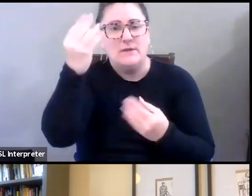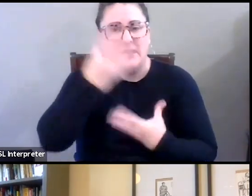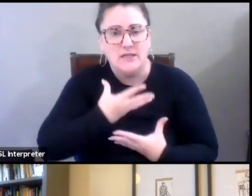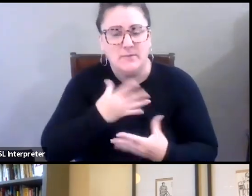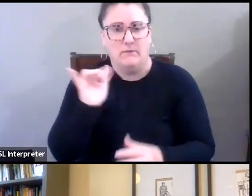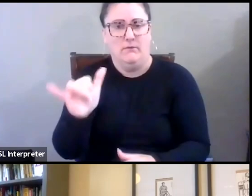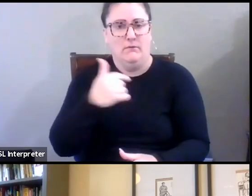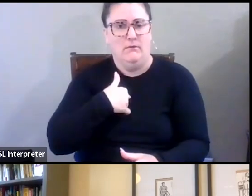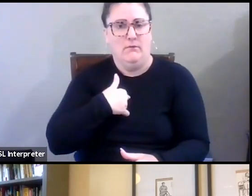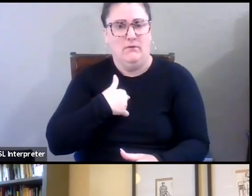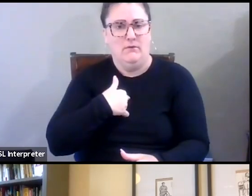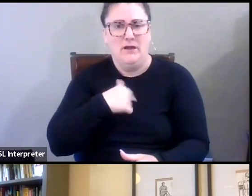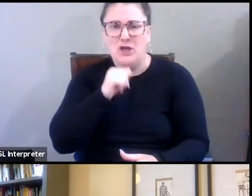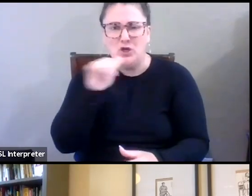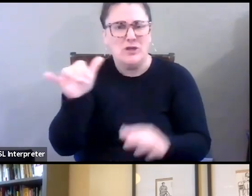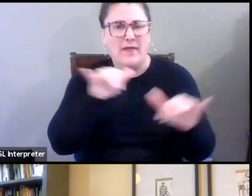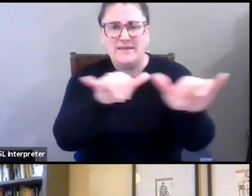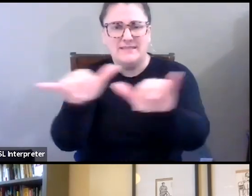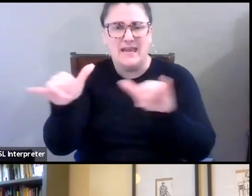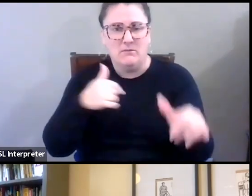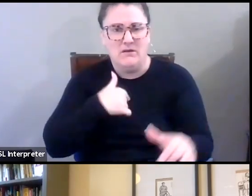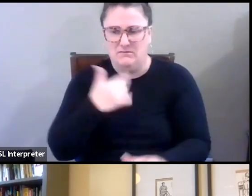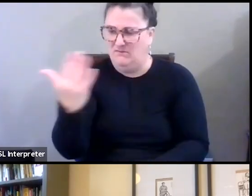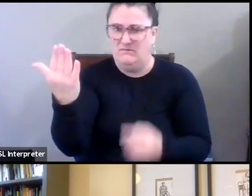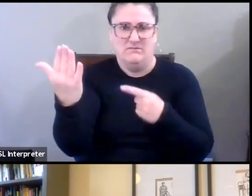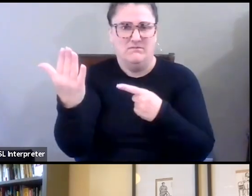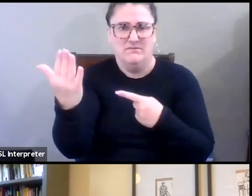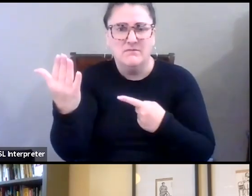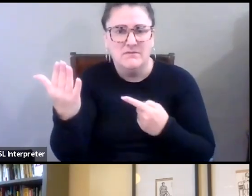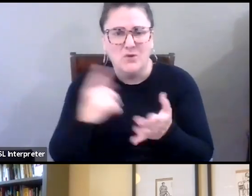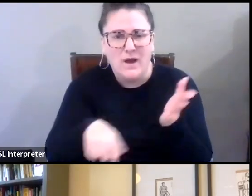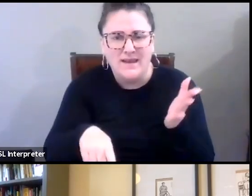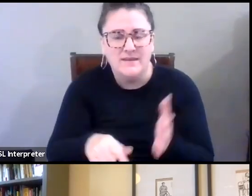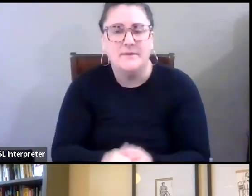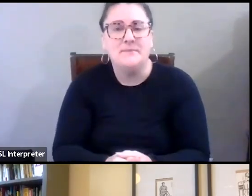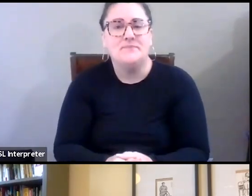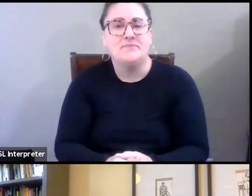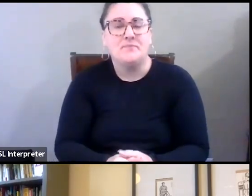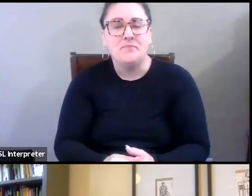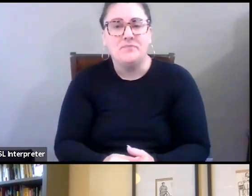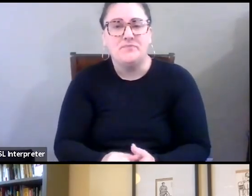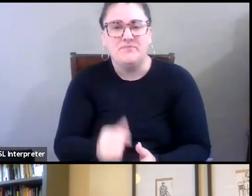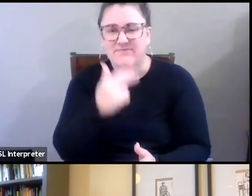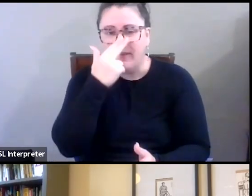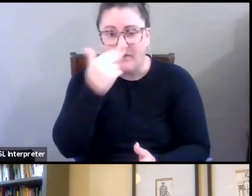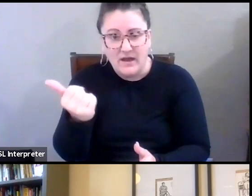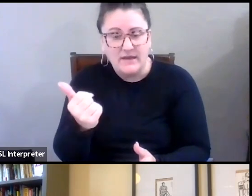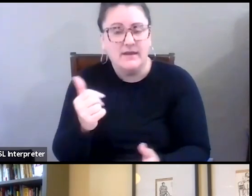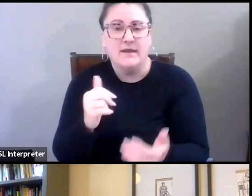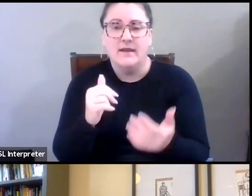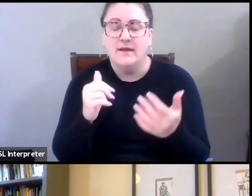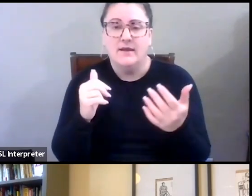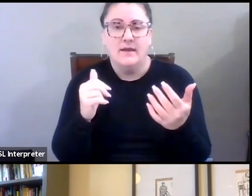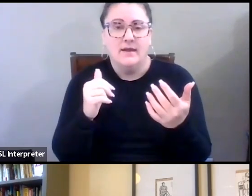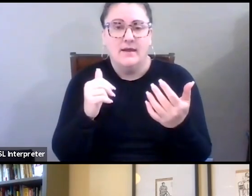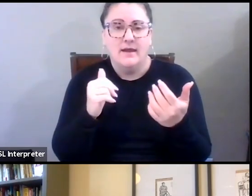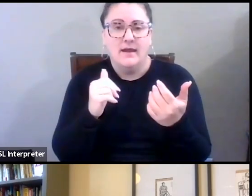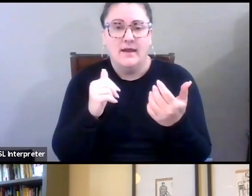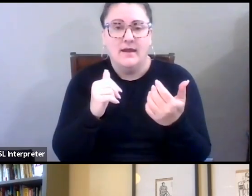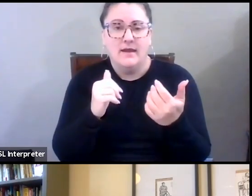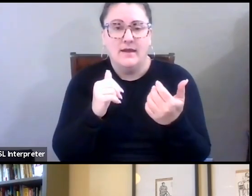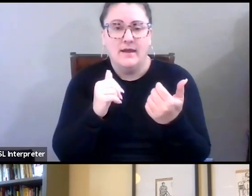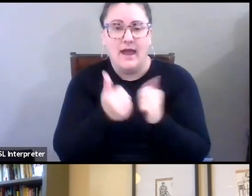some point, like, you're not like everyone else. And you're like, what? And it is really funny the way that that sort of